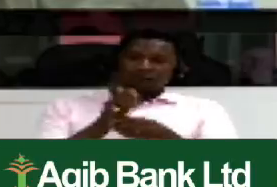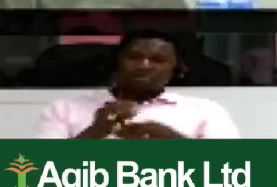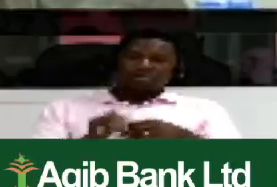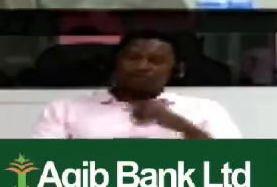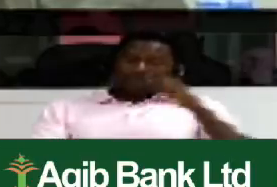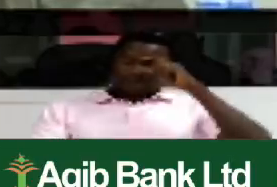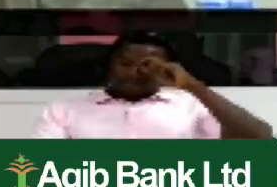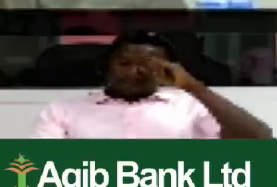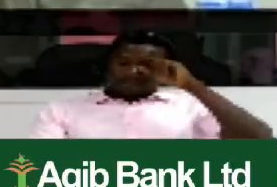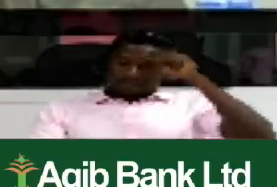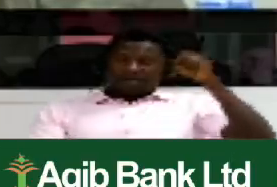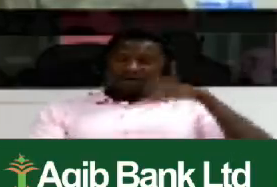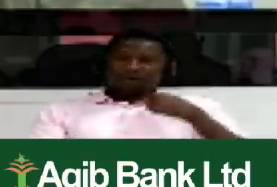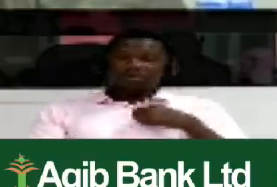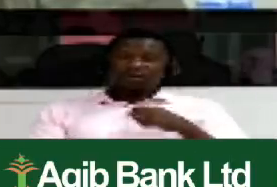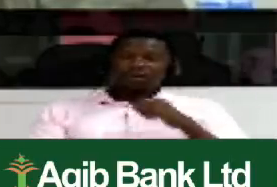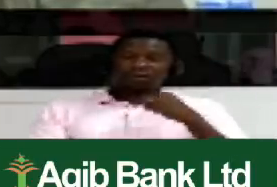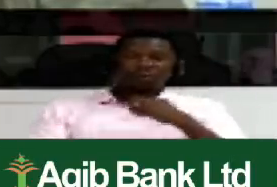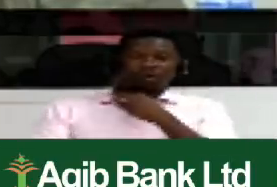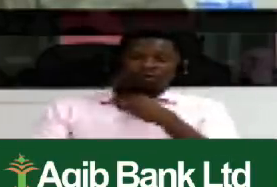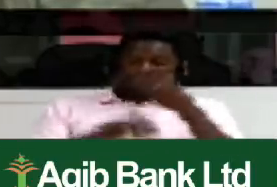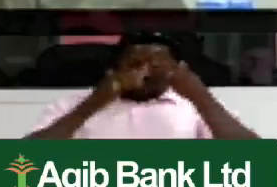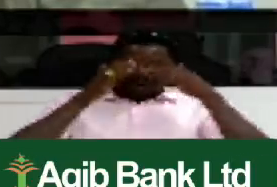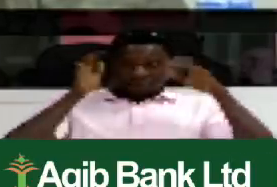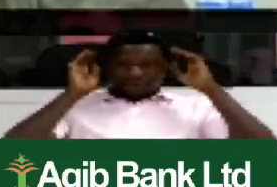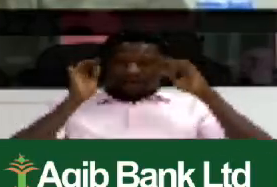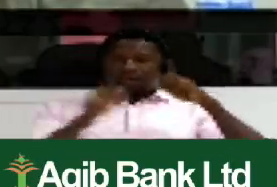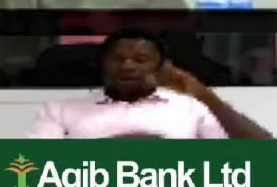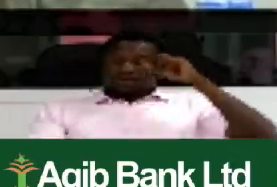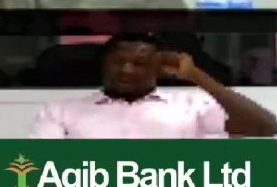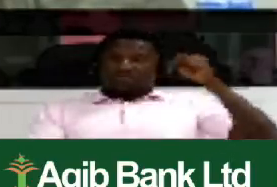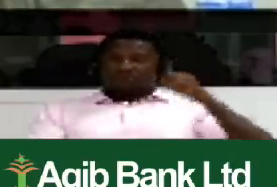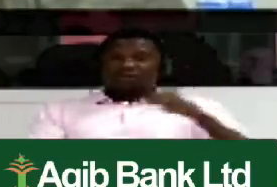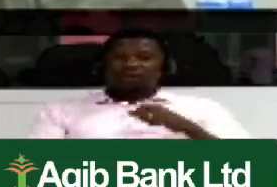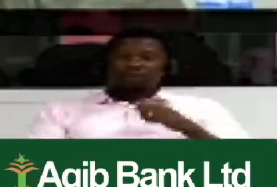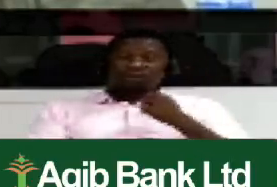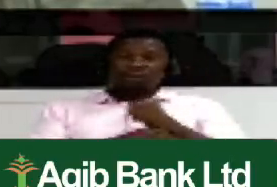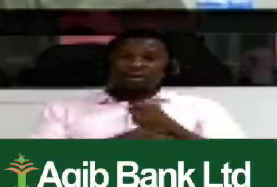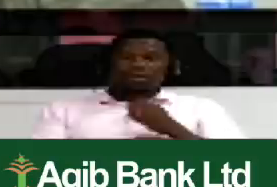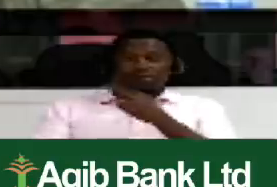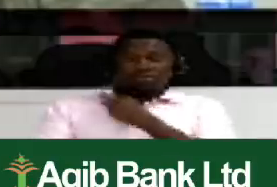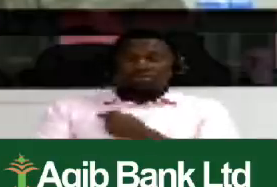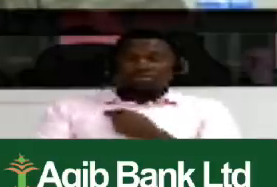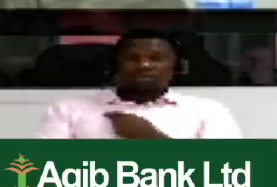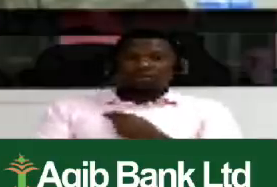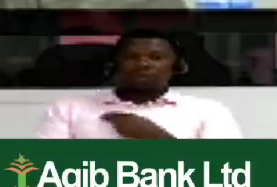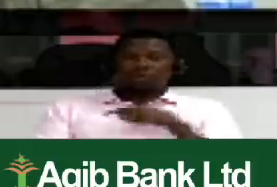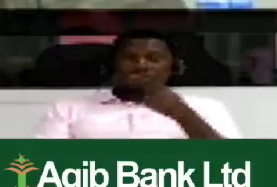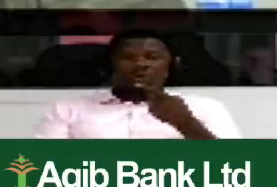of the college, president of the main union, one of the founders of